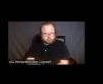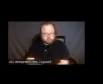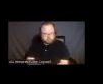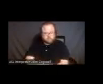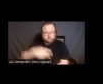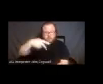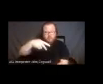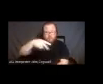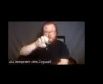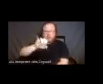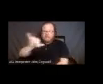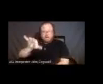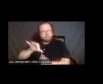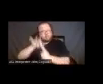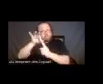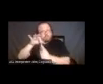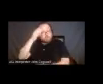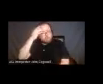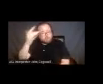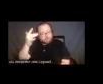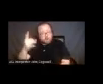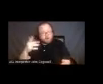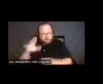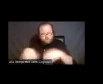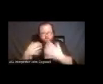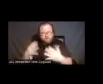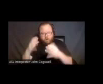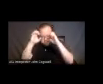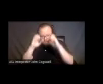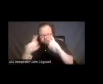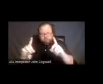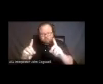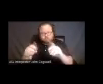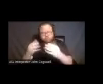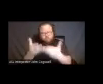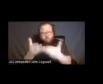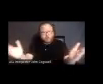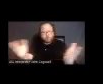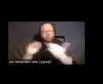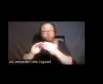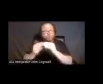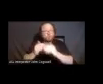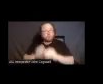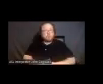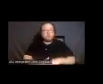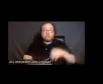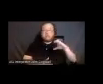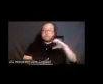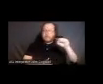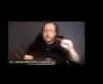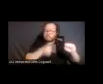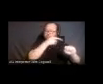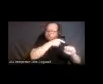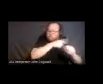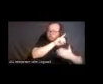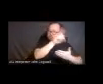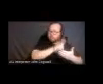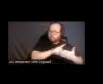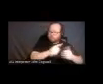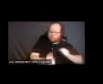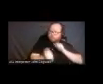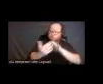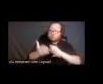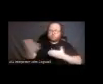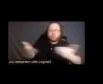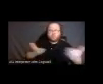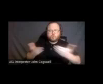PEI is unique in that it provides education and engagement to the general community, whereas CSS is designed to address the service needs